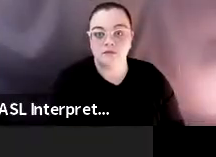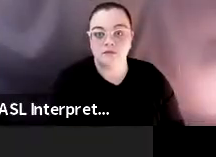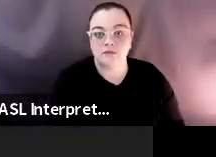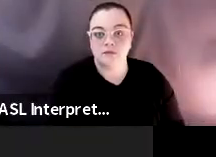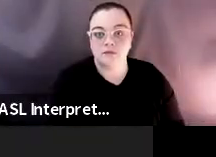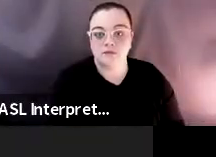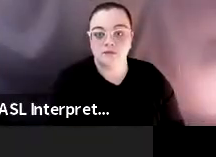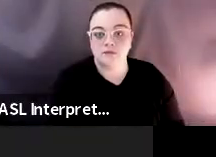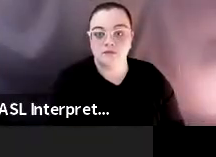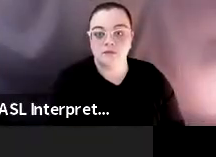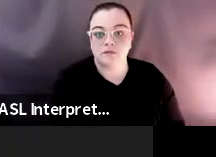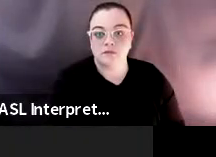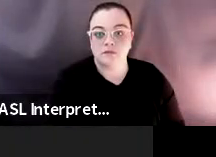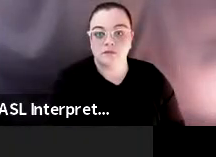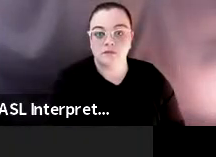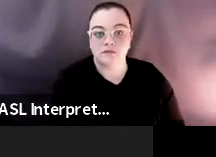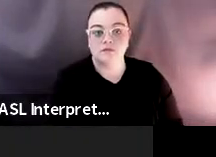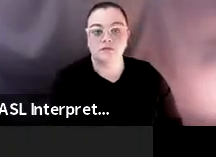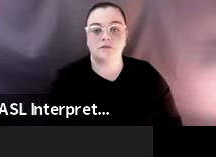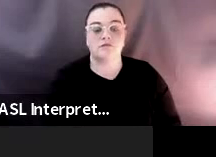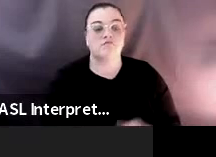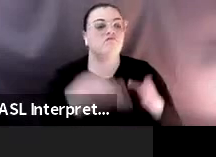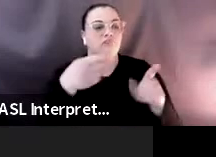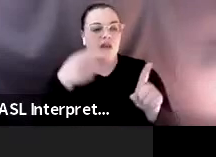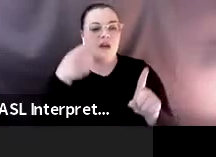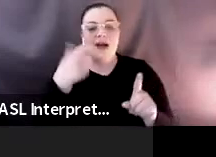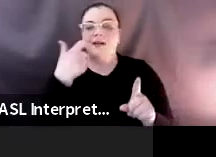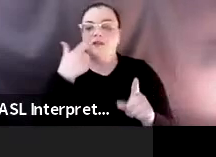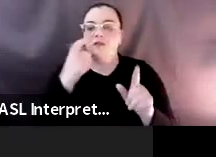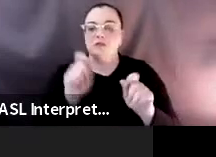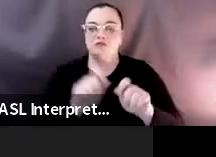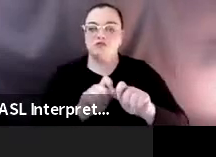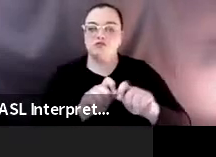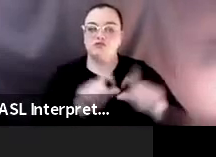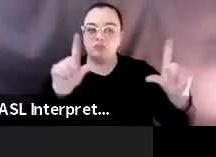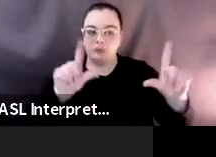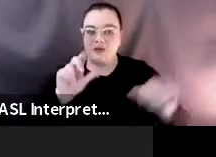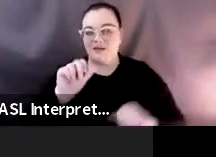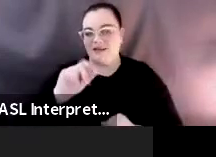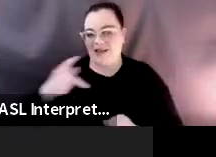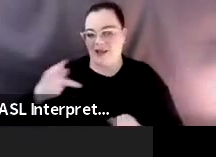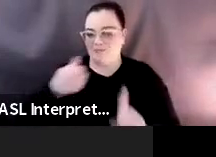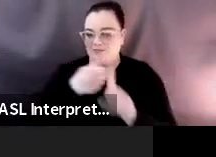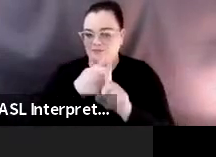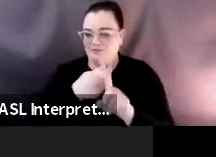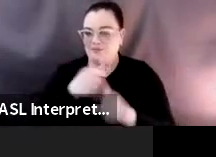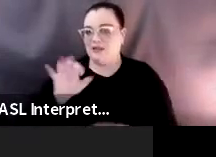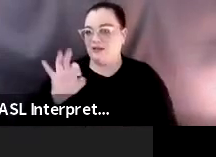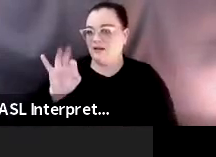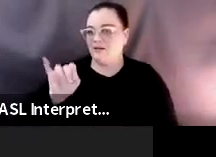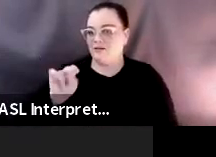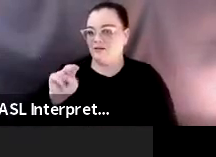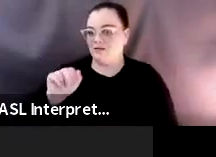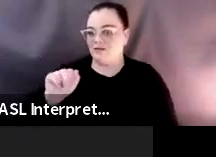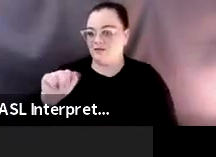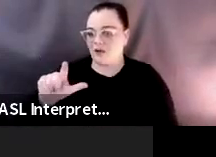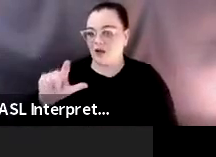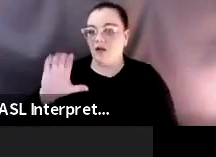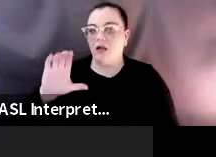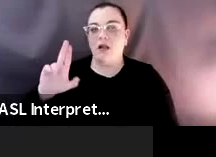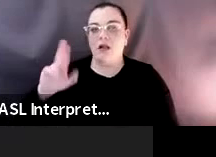Okie doke. So I've just opened up the app Final Cut right here. So this is the sort of the screen that you're gonna